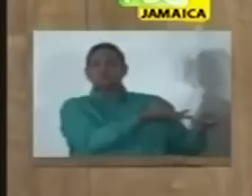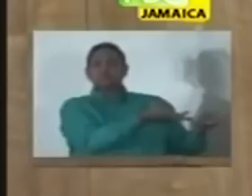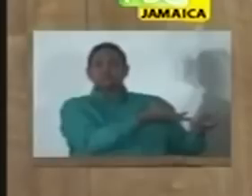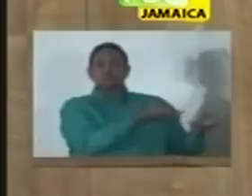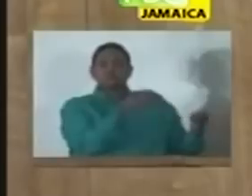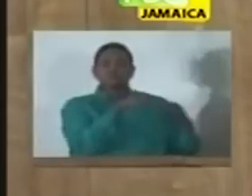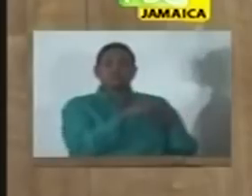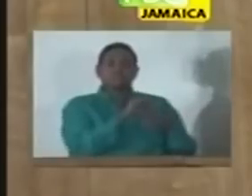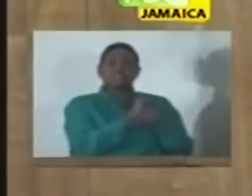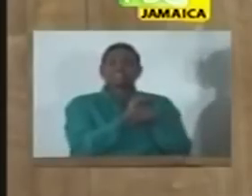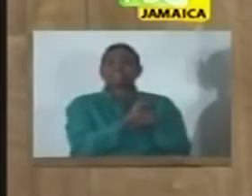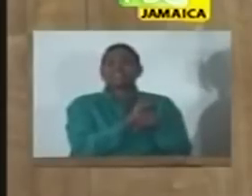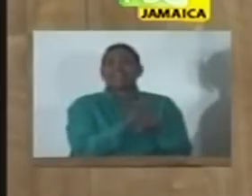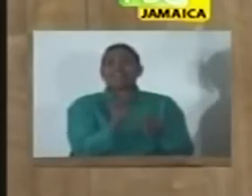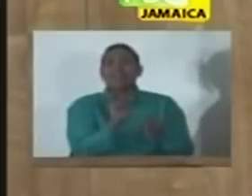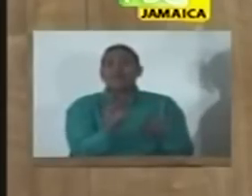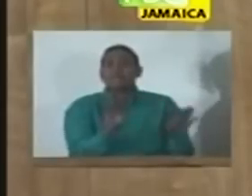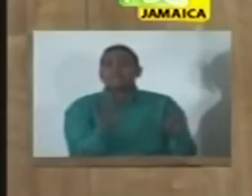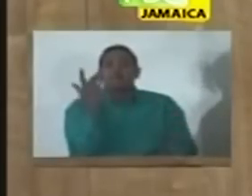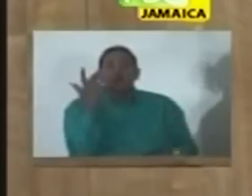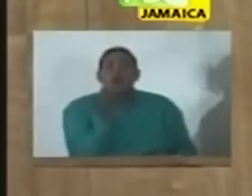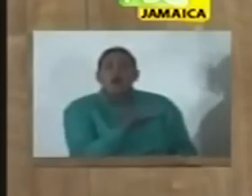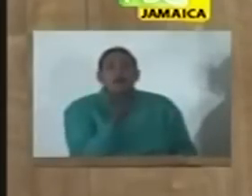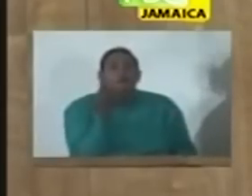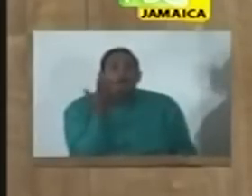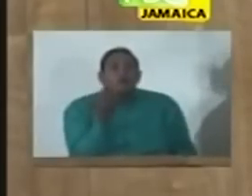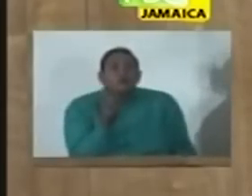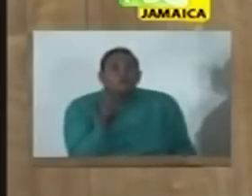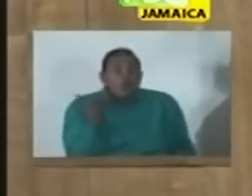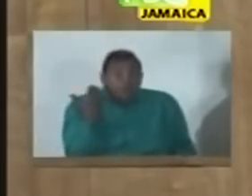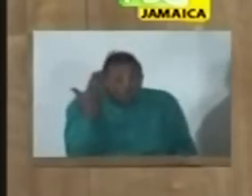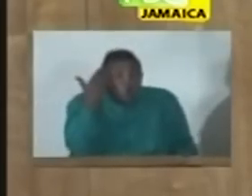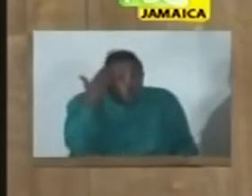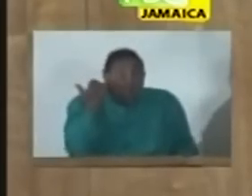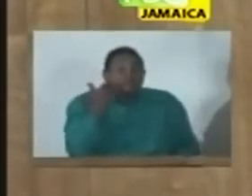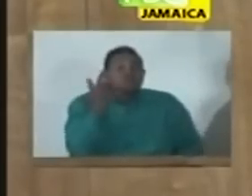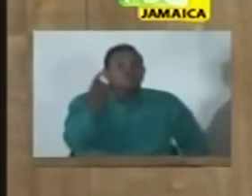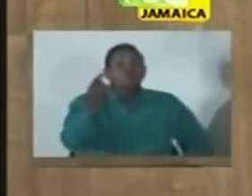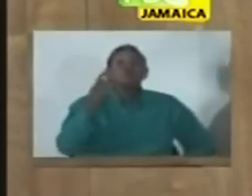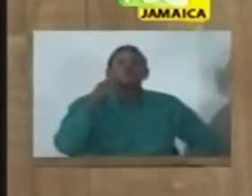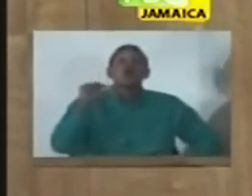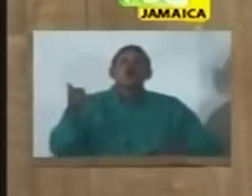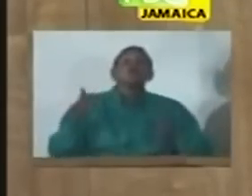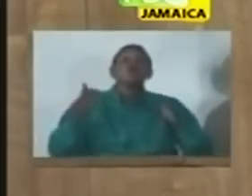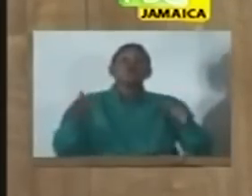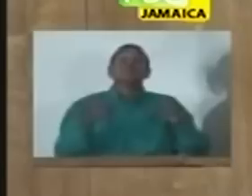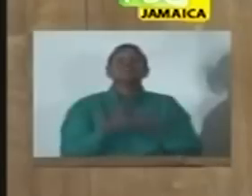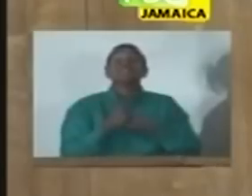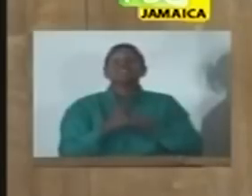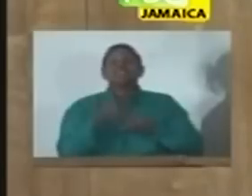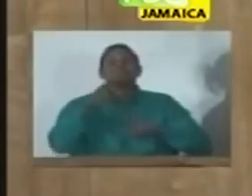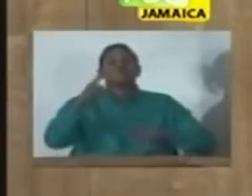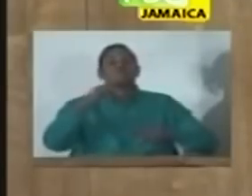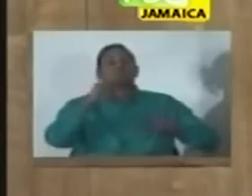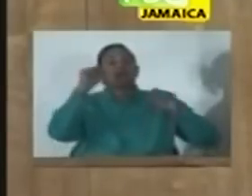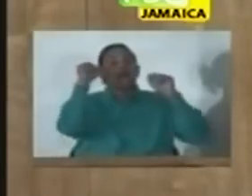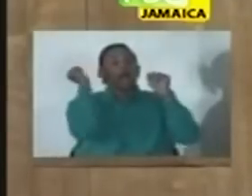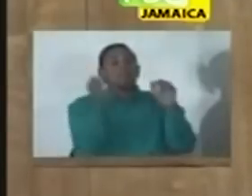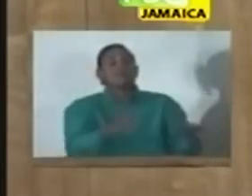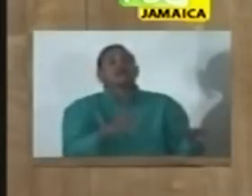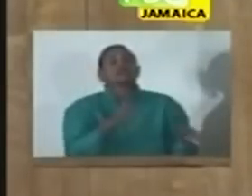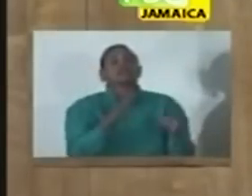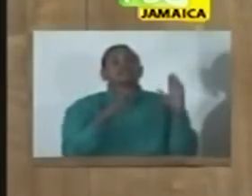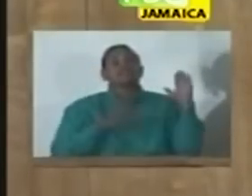this slave-like condition? I want to know if they did that, because otherwise they would have once again abandoned the citizens